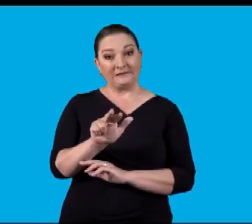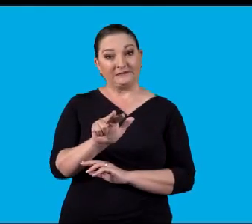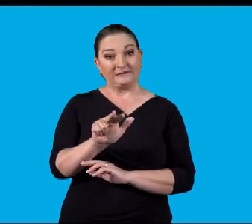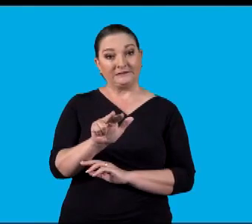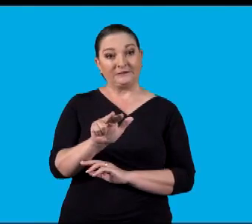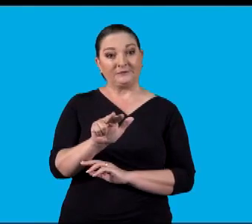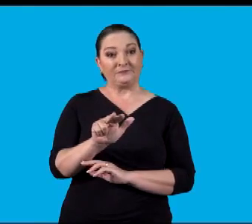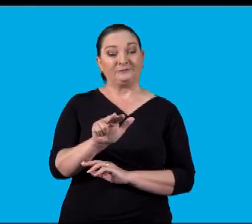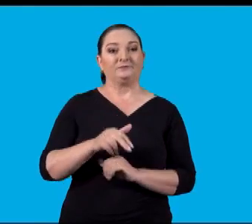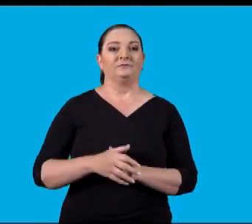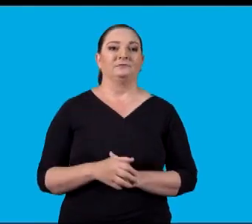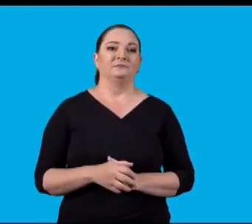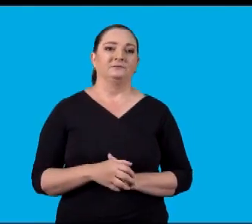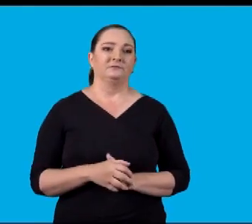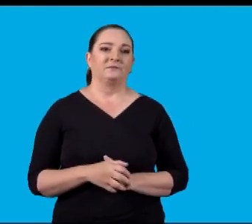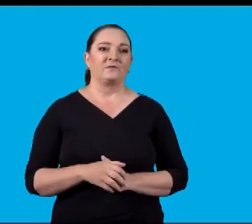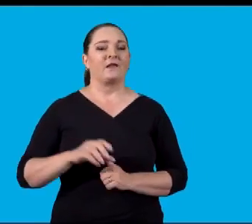868, a negative